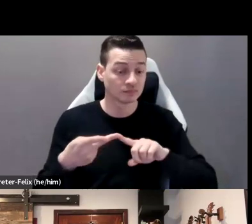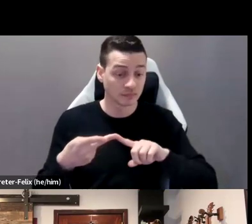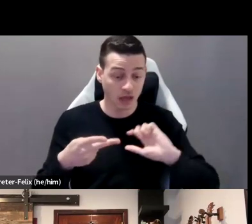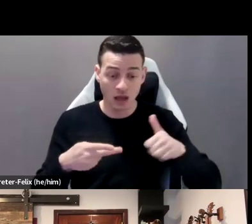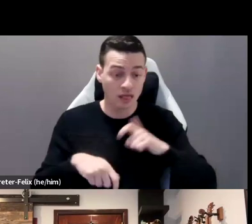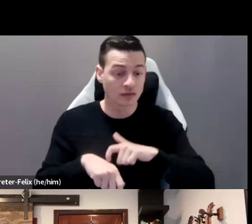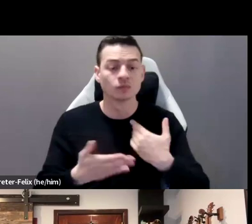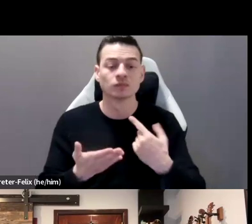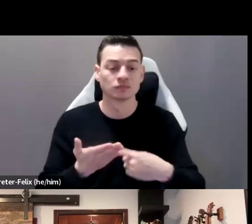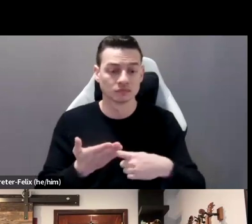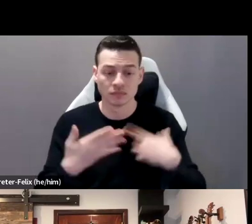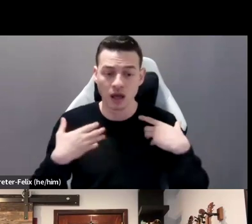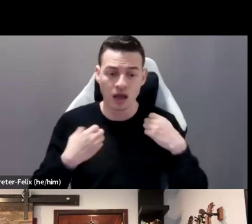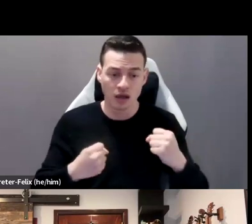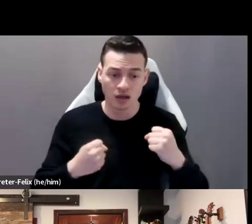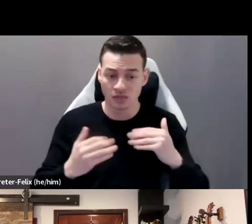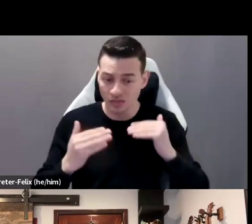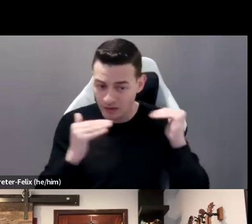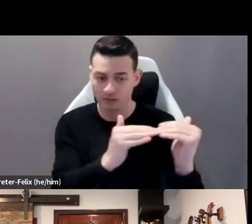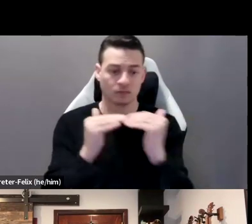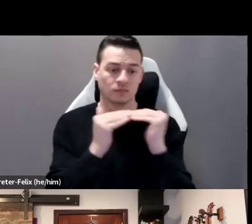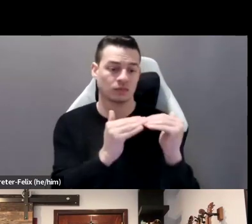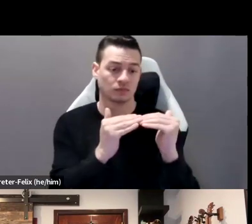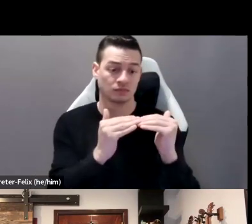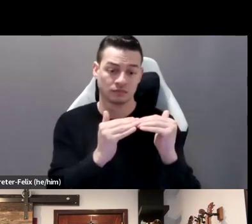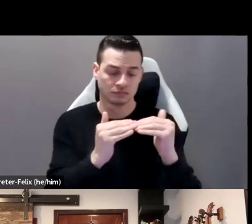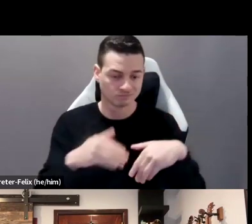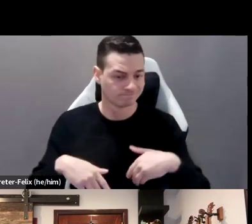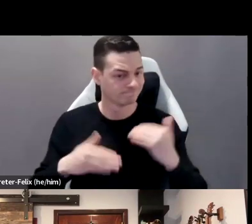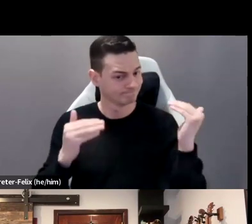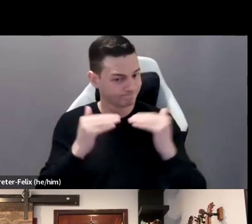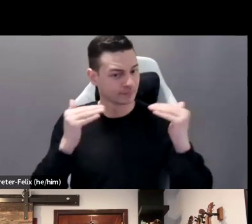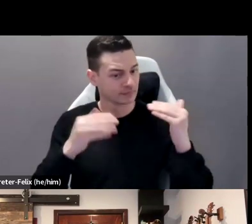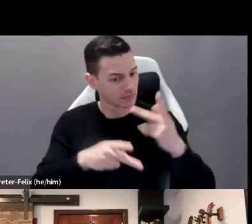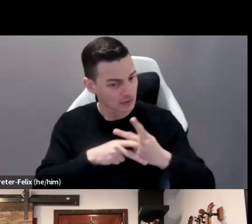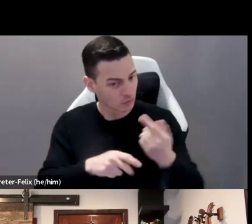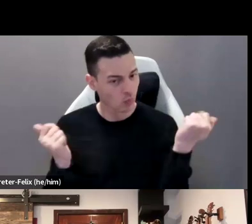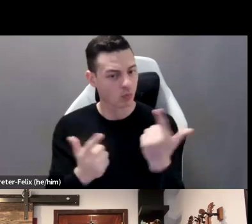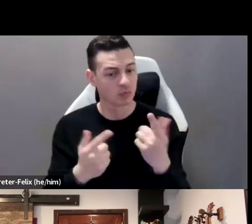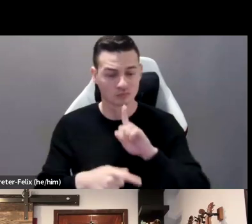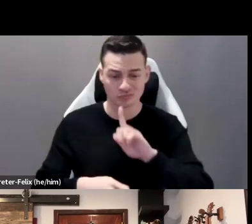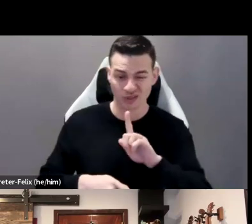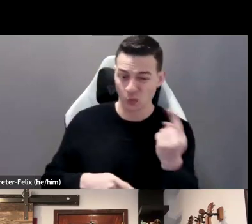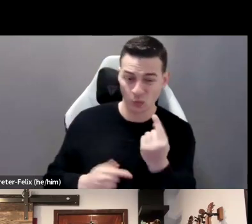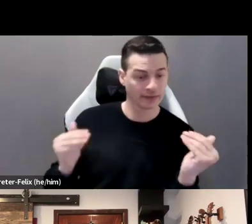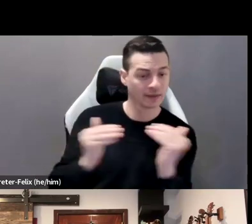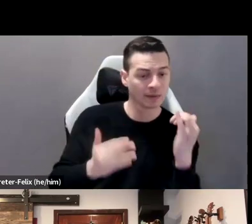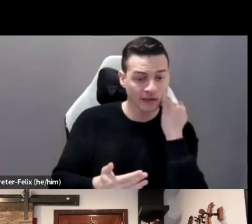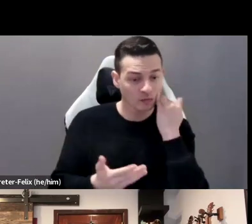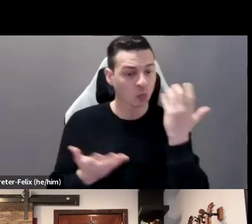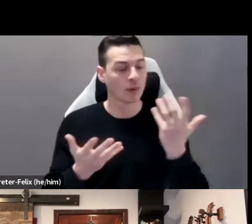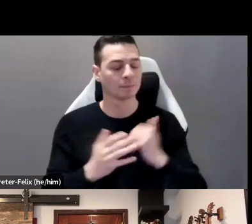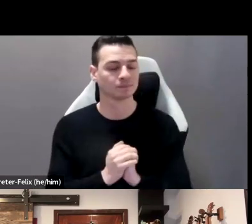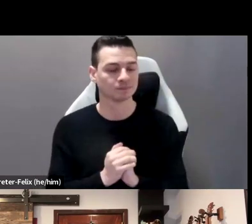or just care for just healthcare for all, it's only just and it's only equitable